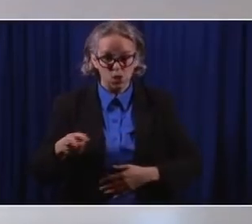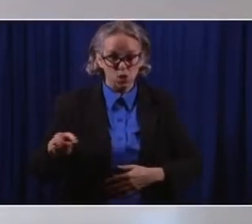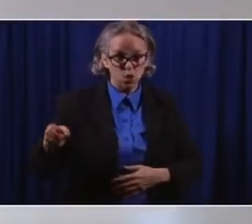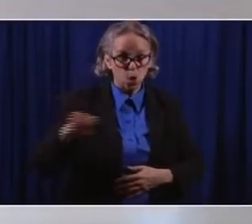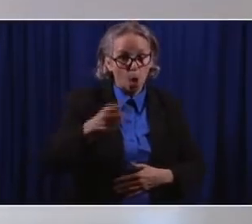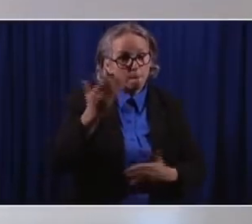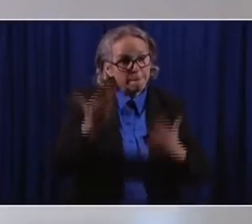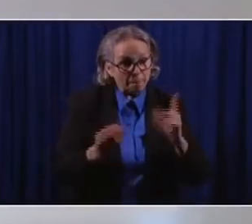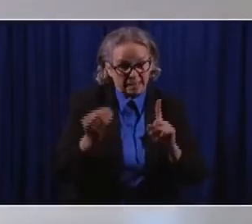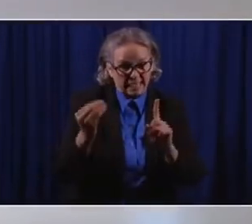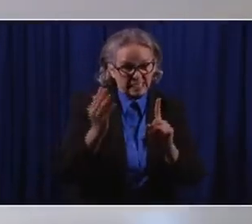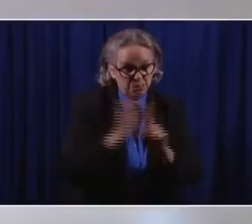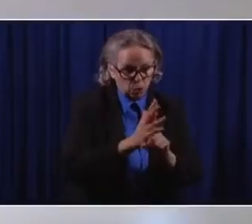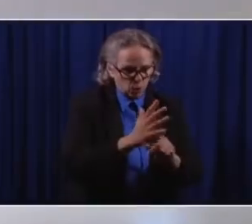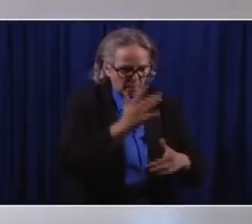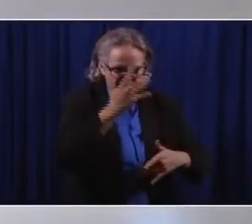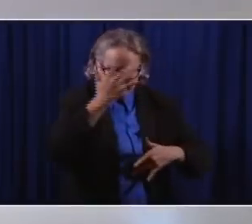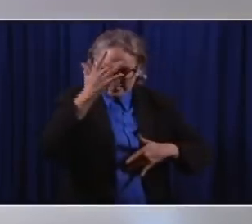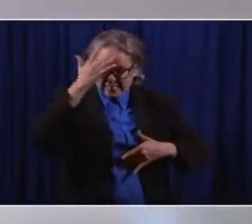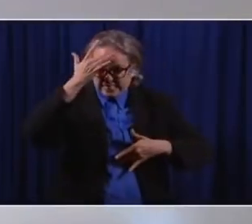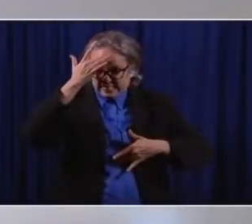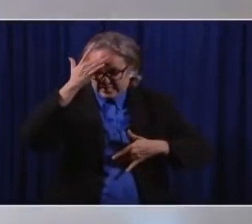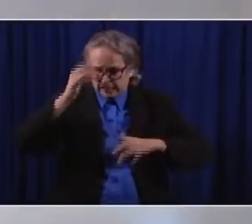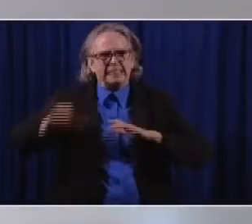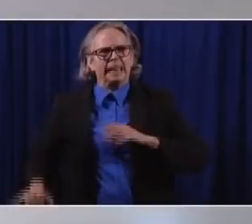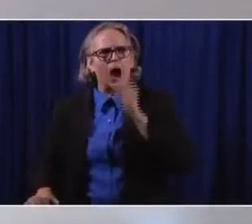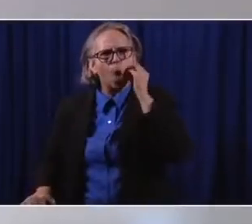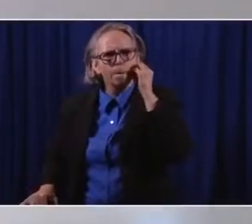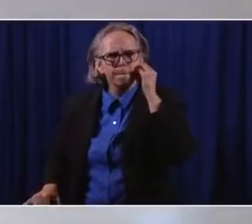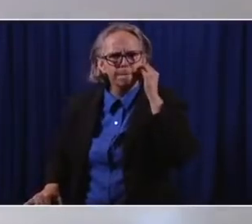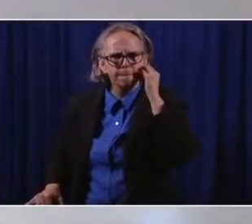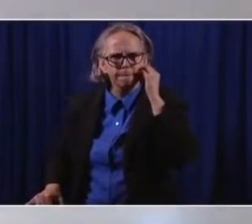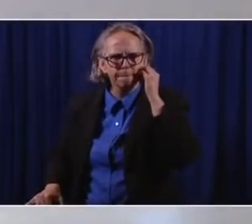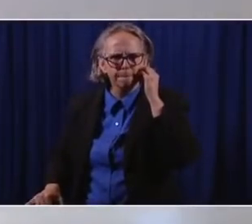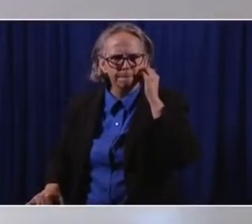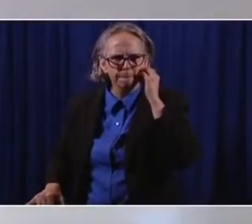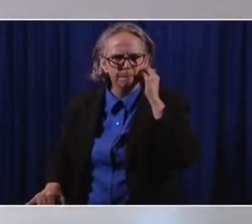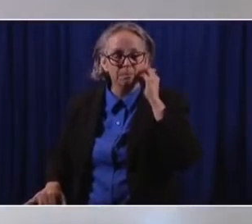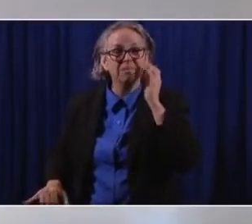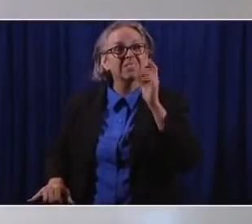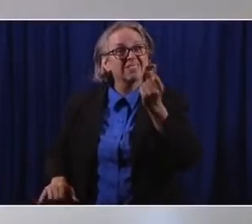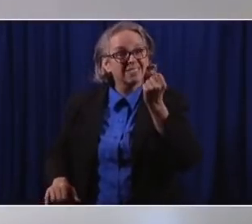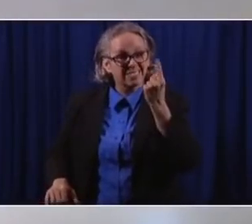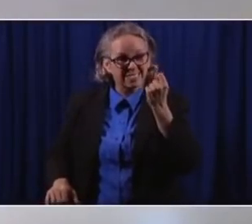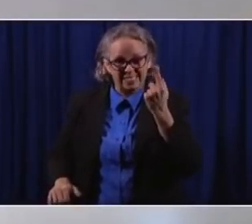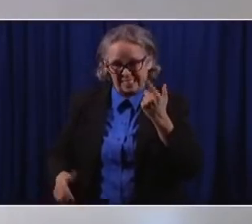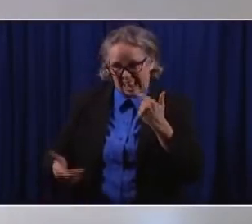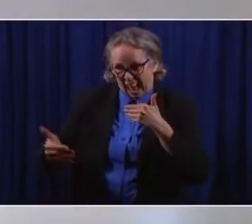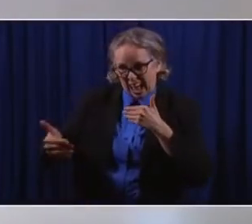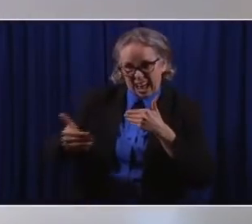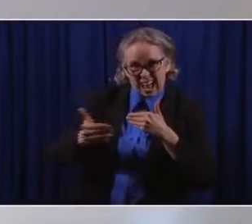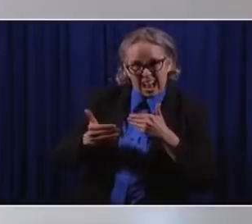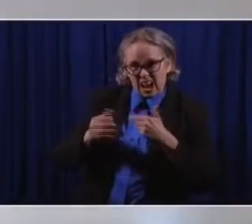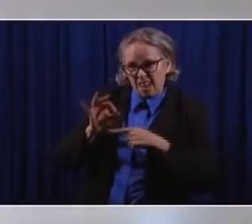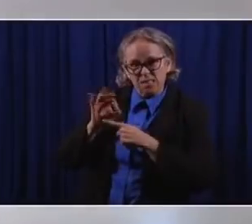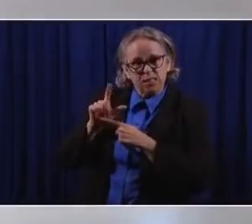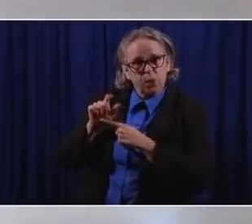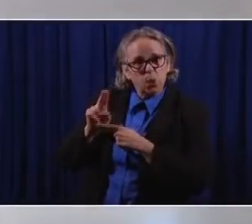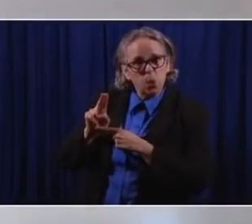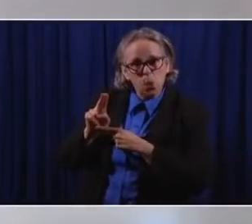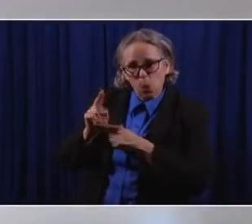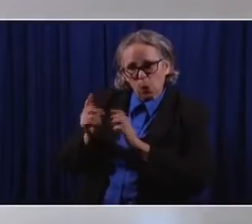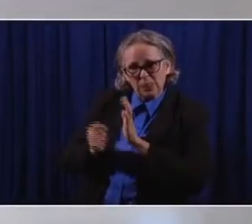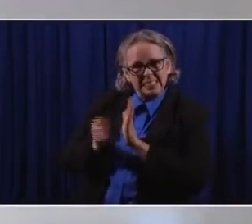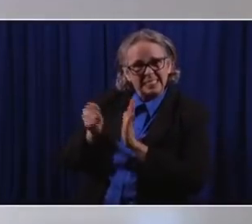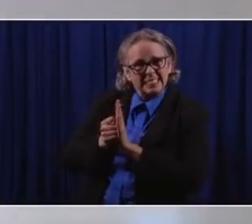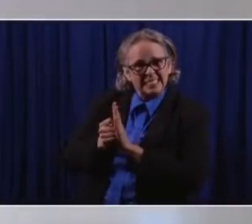top of COVID-19, we're also going into flu season, so we want every resident to be as strong and as healthy as possible.